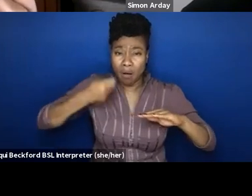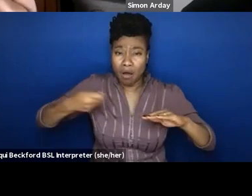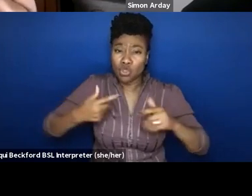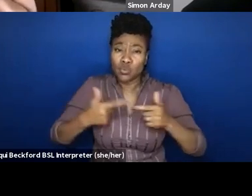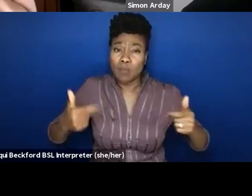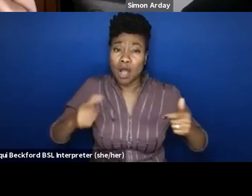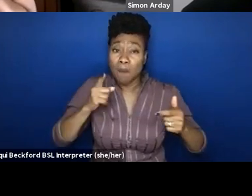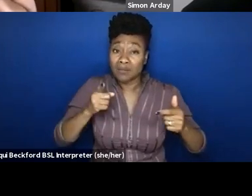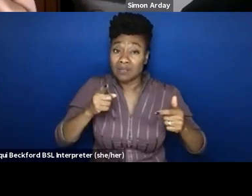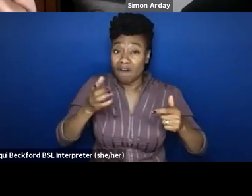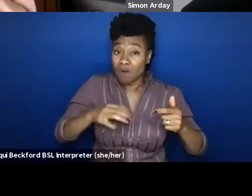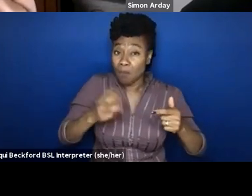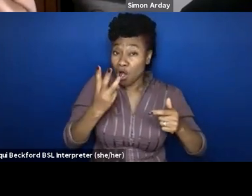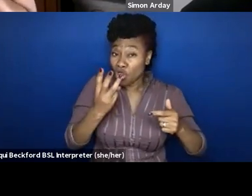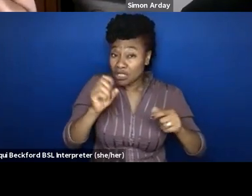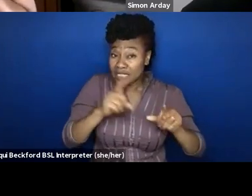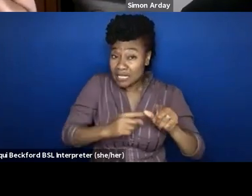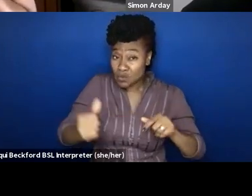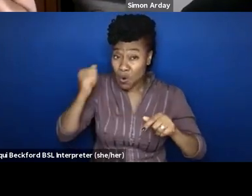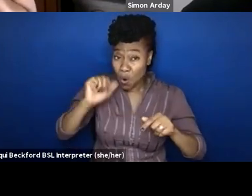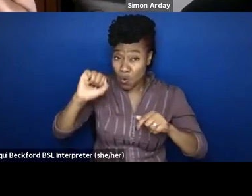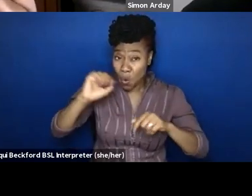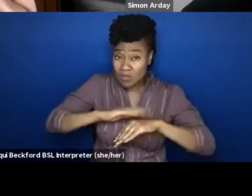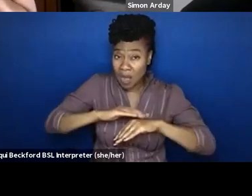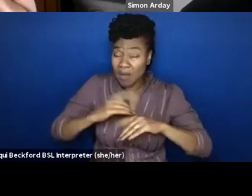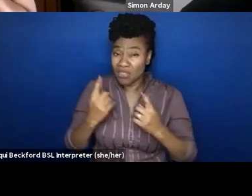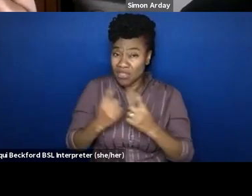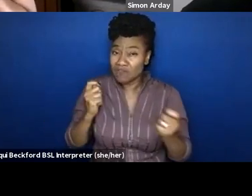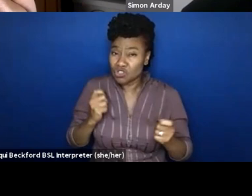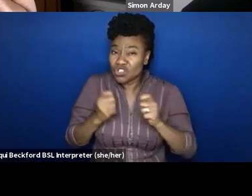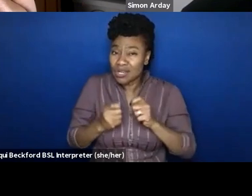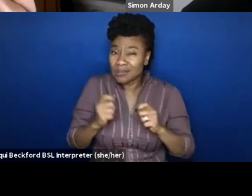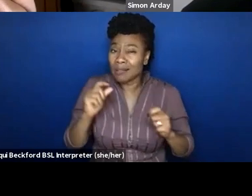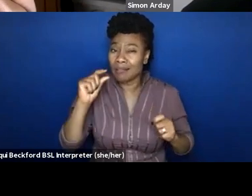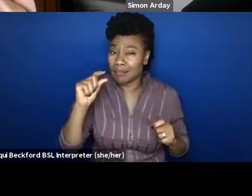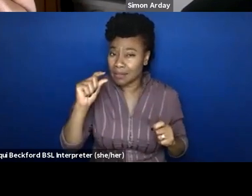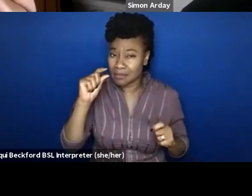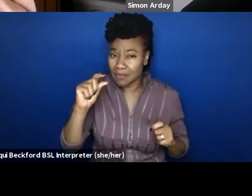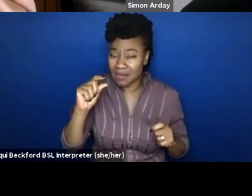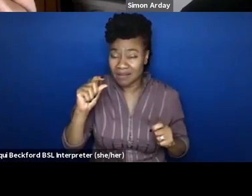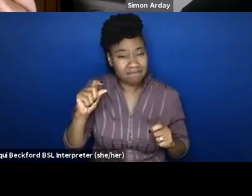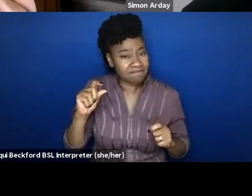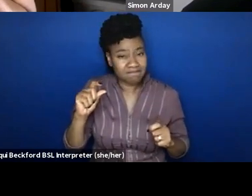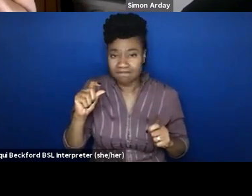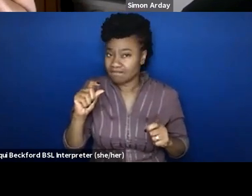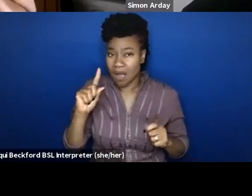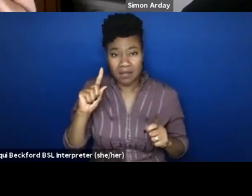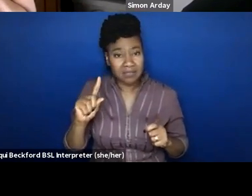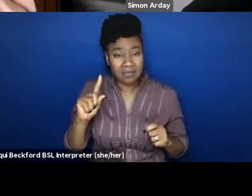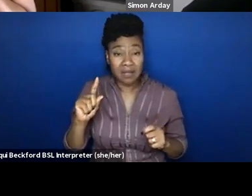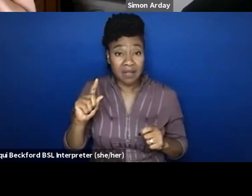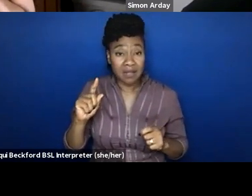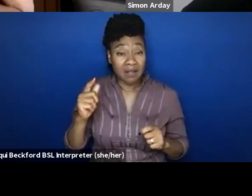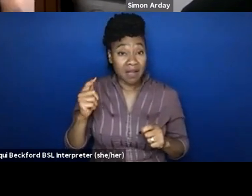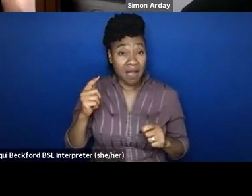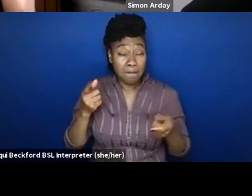colour representation on the ward. But I don't think anything has changed much when it comes to colour representation